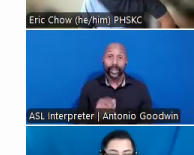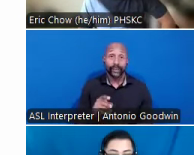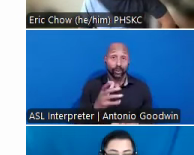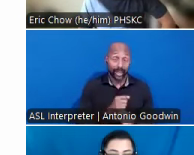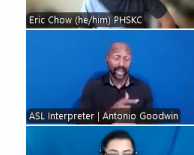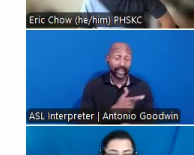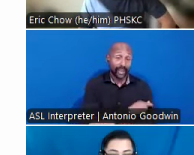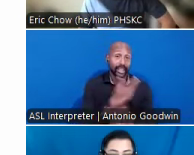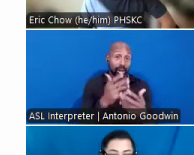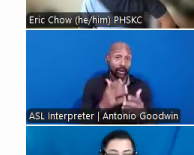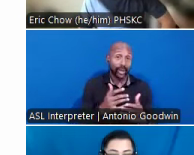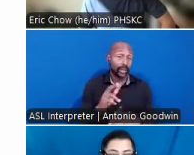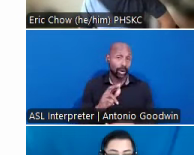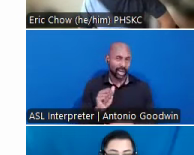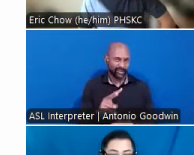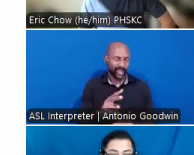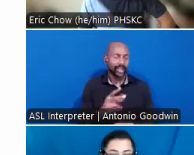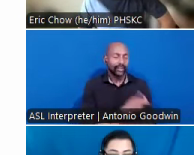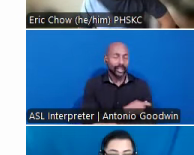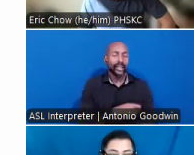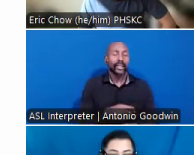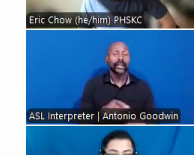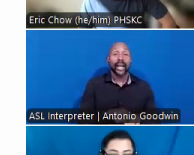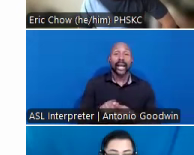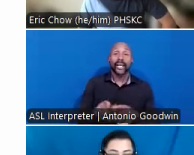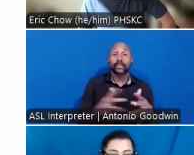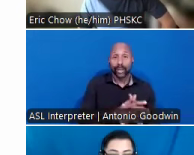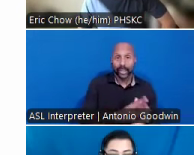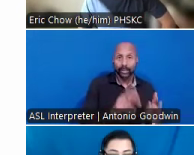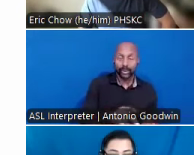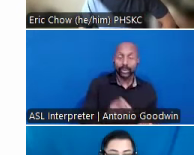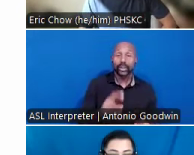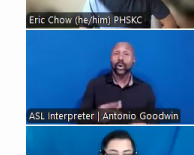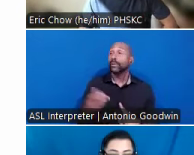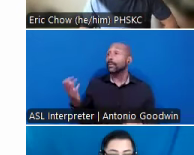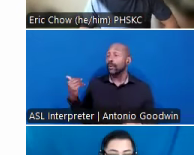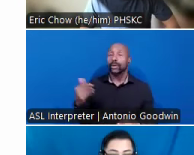an older adult in the past, you don't need another dose this year.